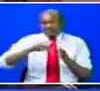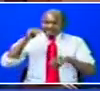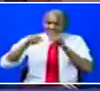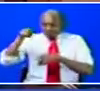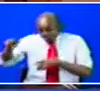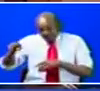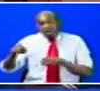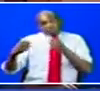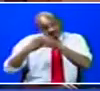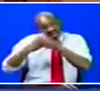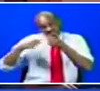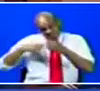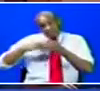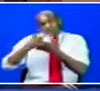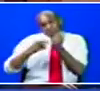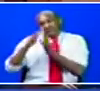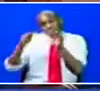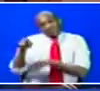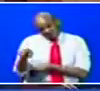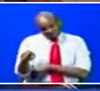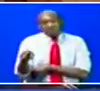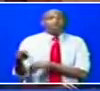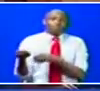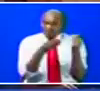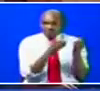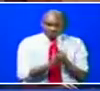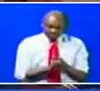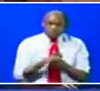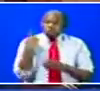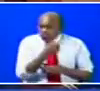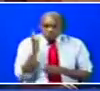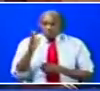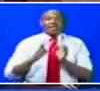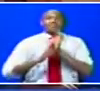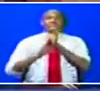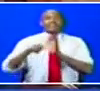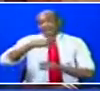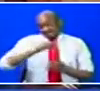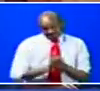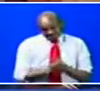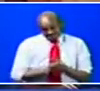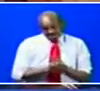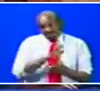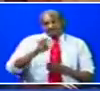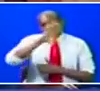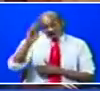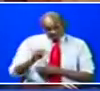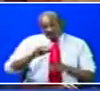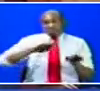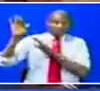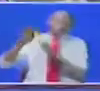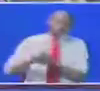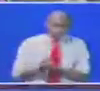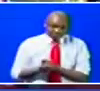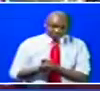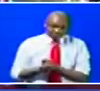to elect the 9 members who will represent us in the East Africa Legislative